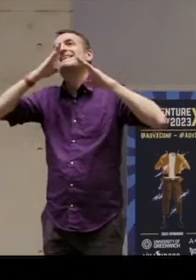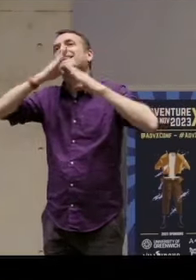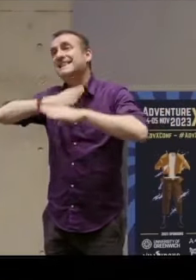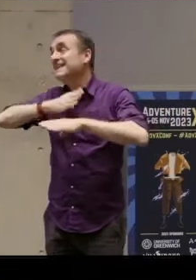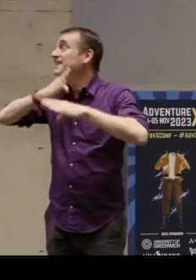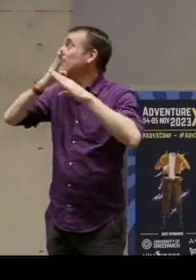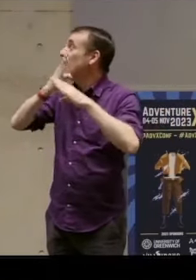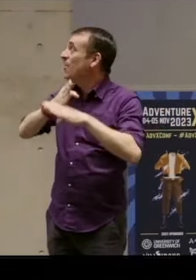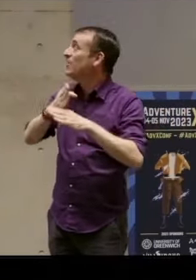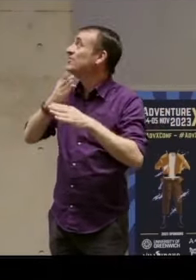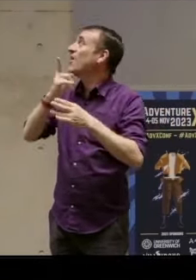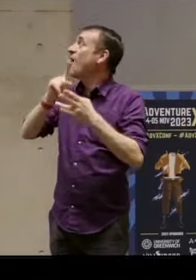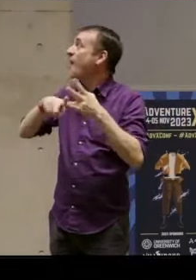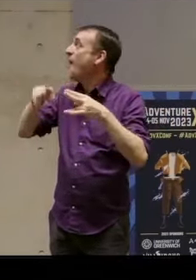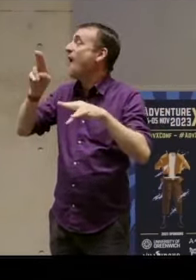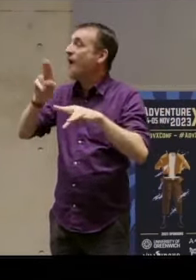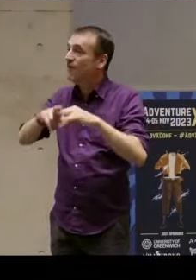Island.